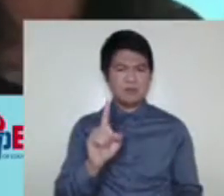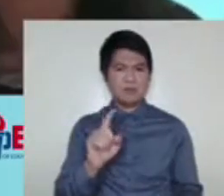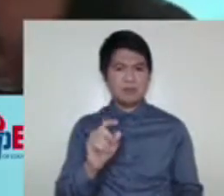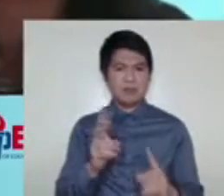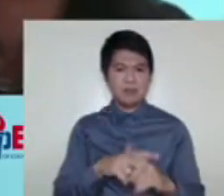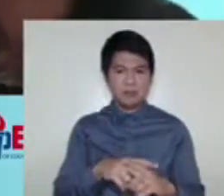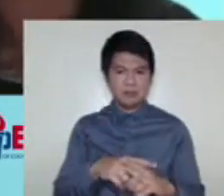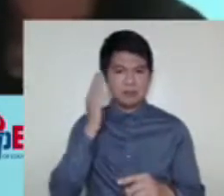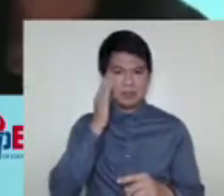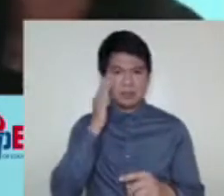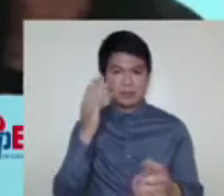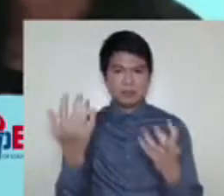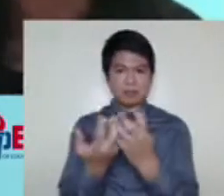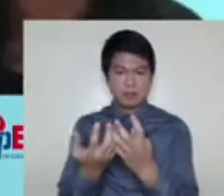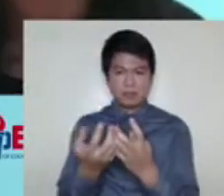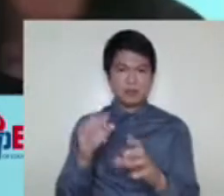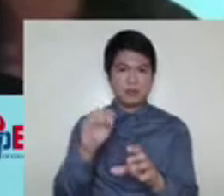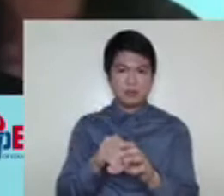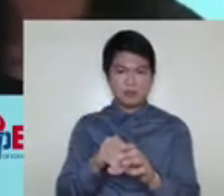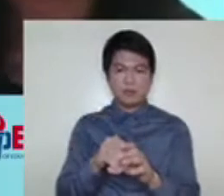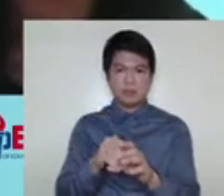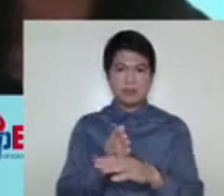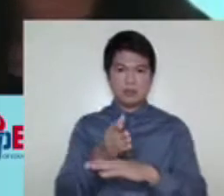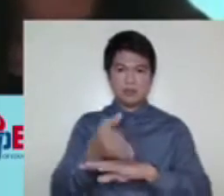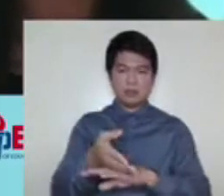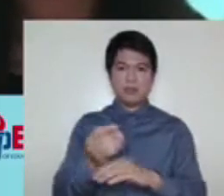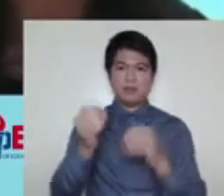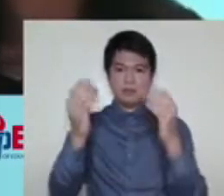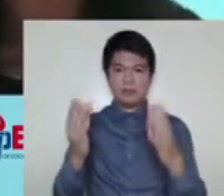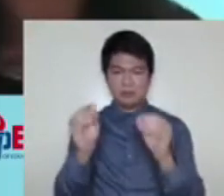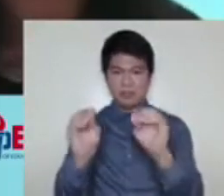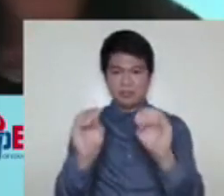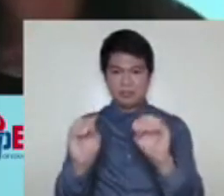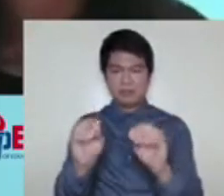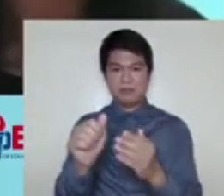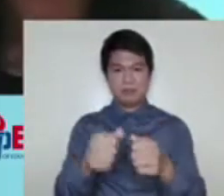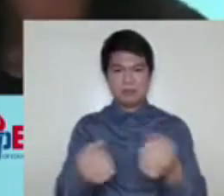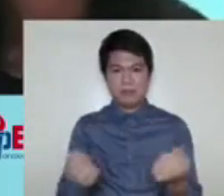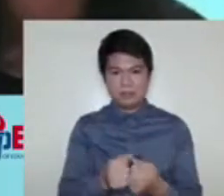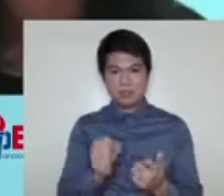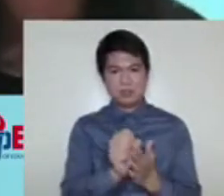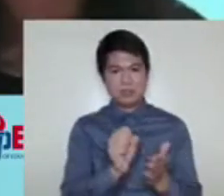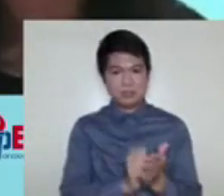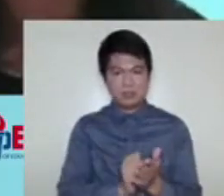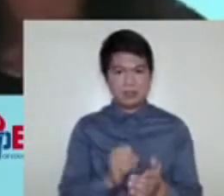and across curriculum teaching areas. If you have been with us